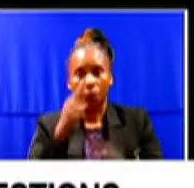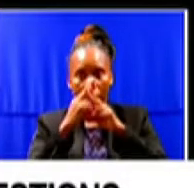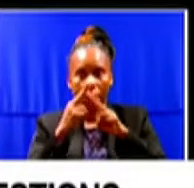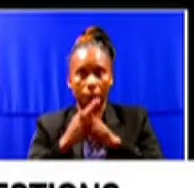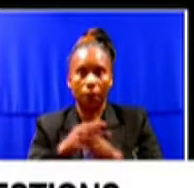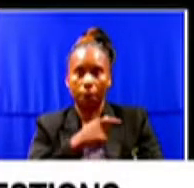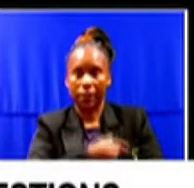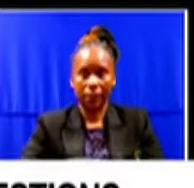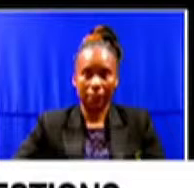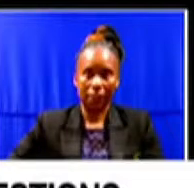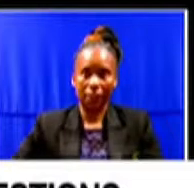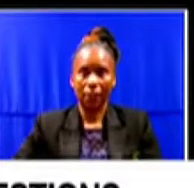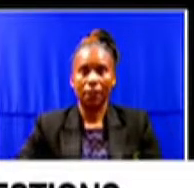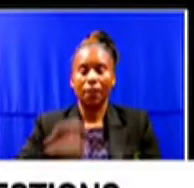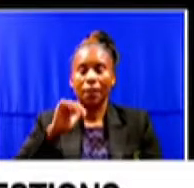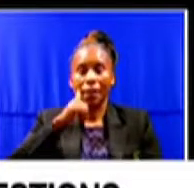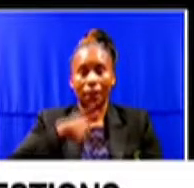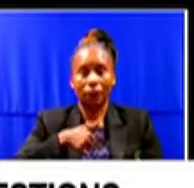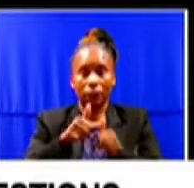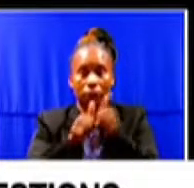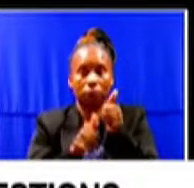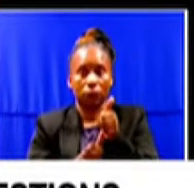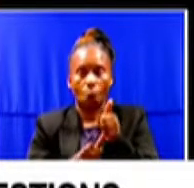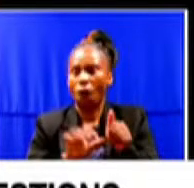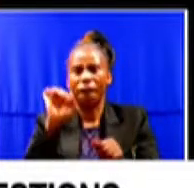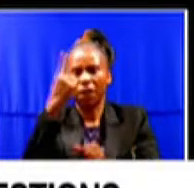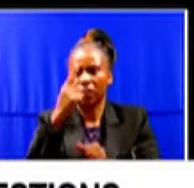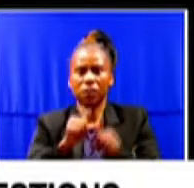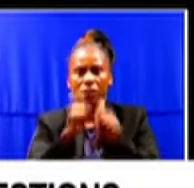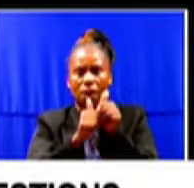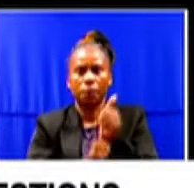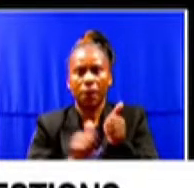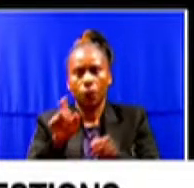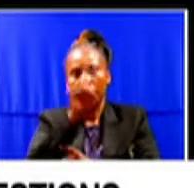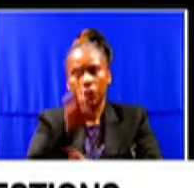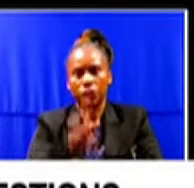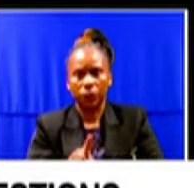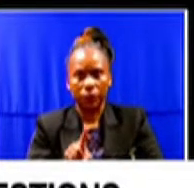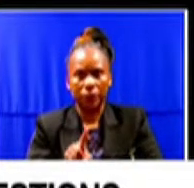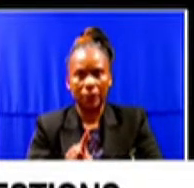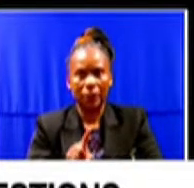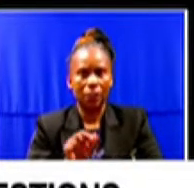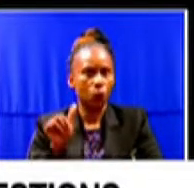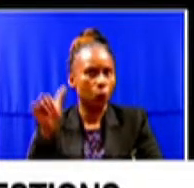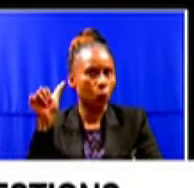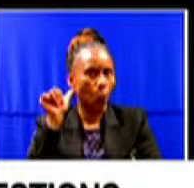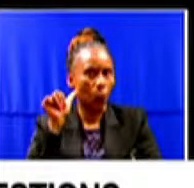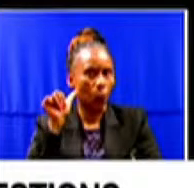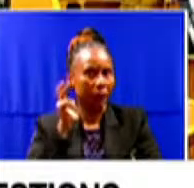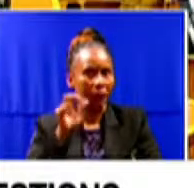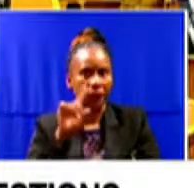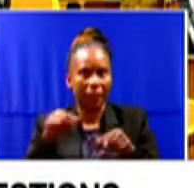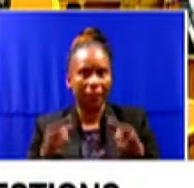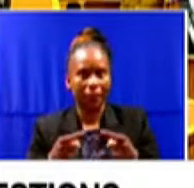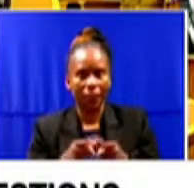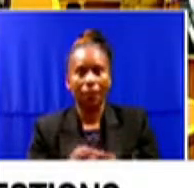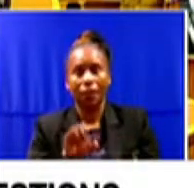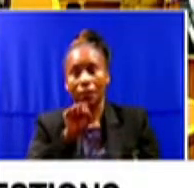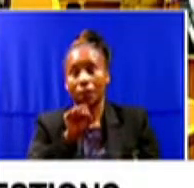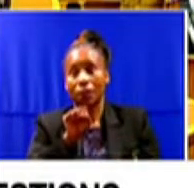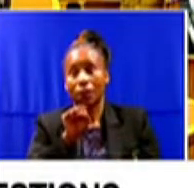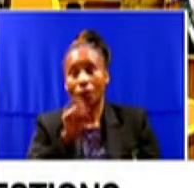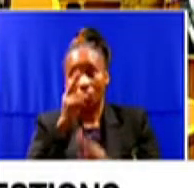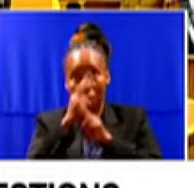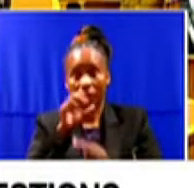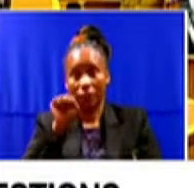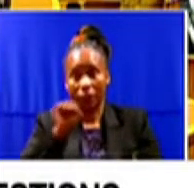The first supplementary is the Leader of the Opposition. Thank you, Deputy Speaker. Mr. President, I'm sure you agree that all that